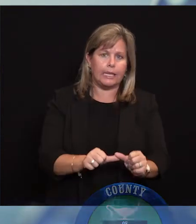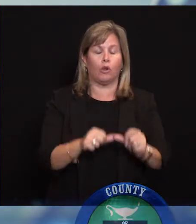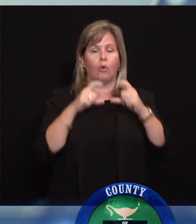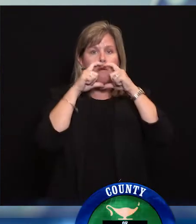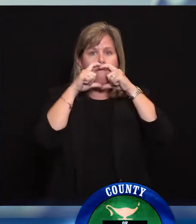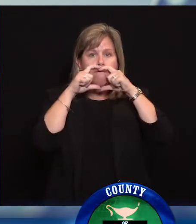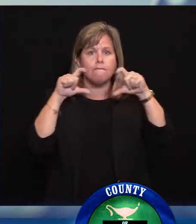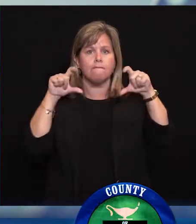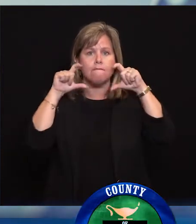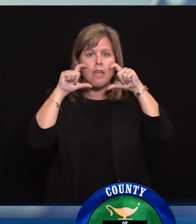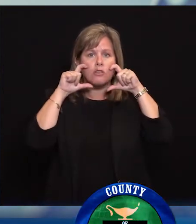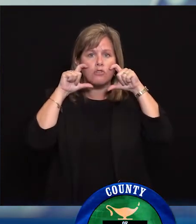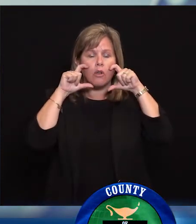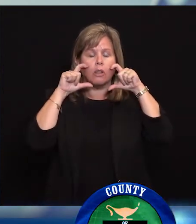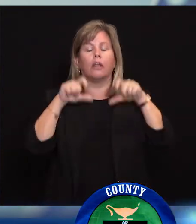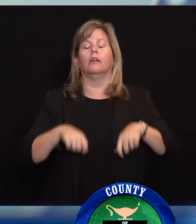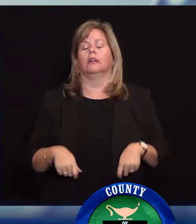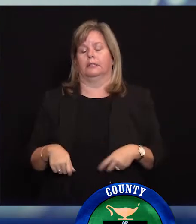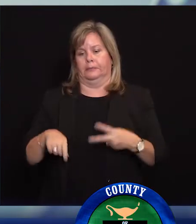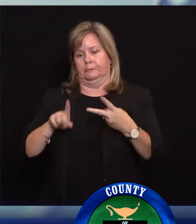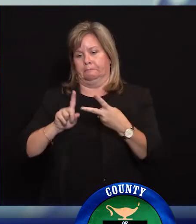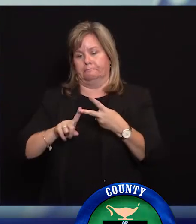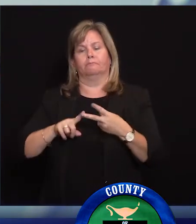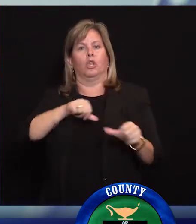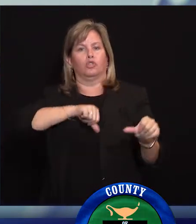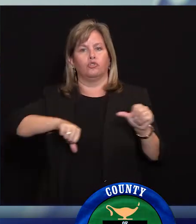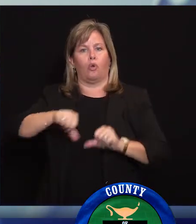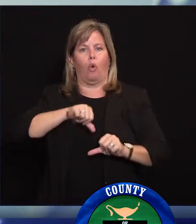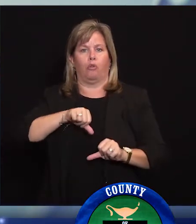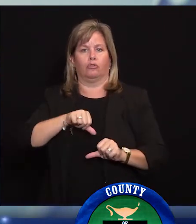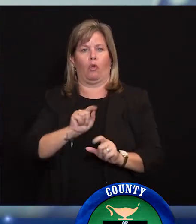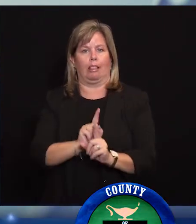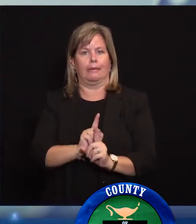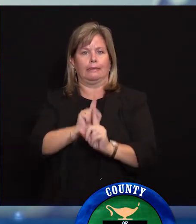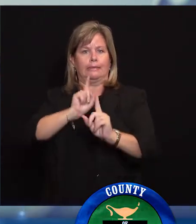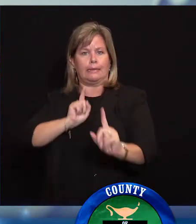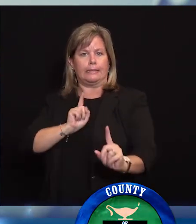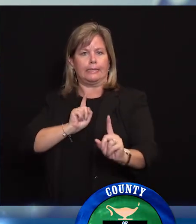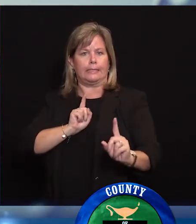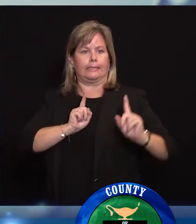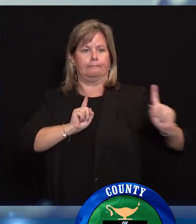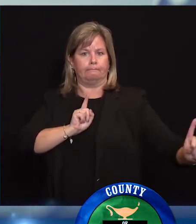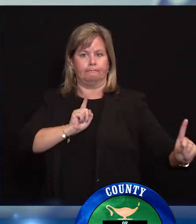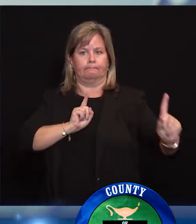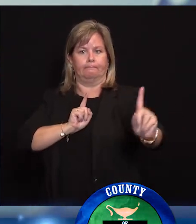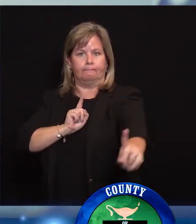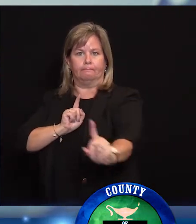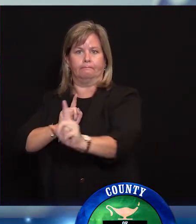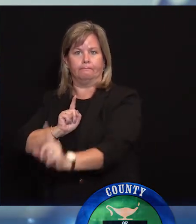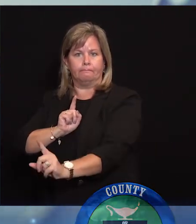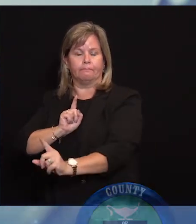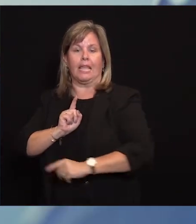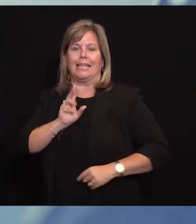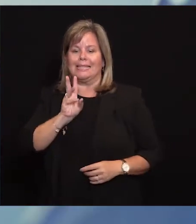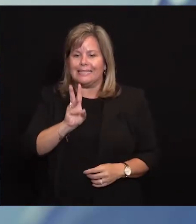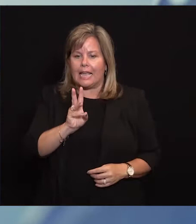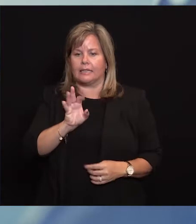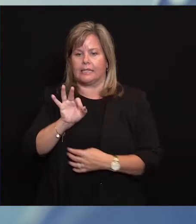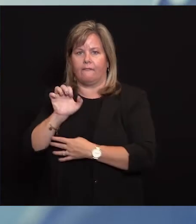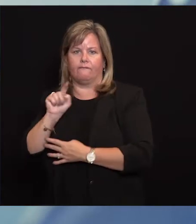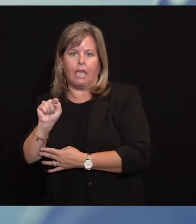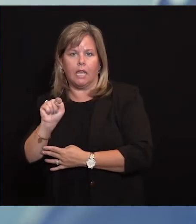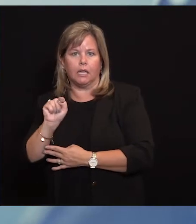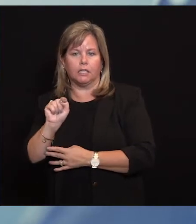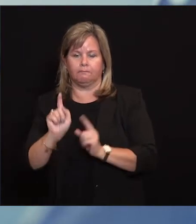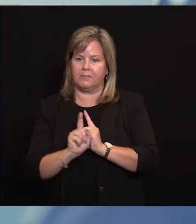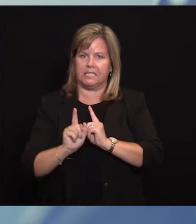coverings, to socially distance, and that includes both maintaining 6 foot of separation in